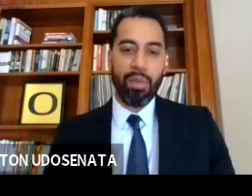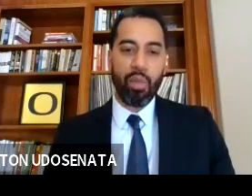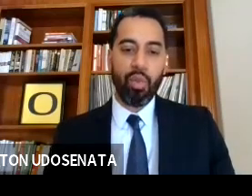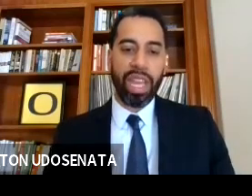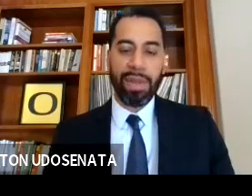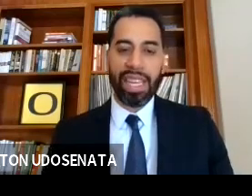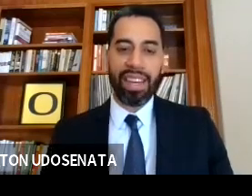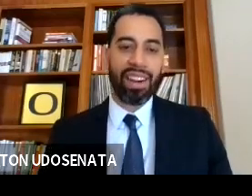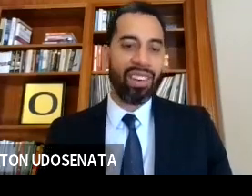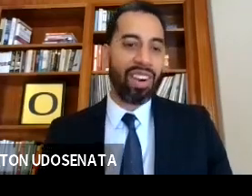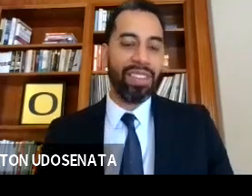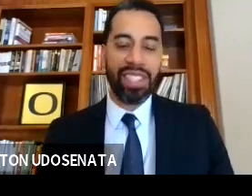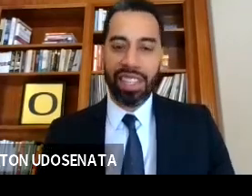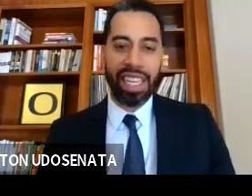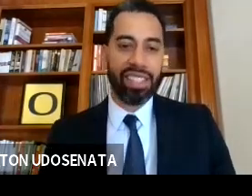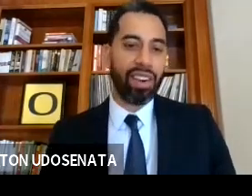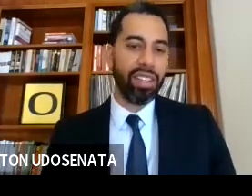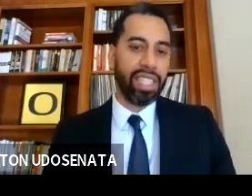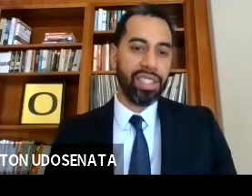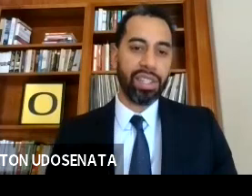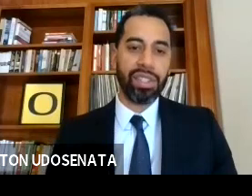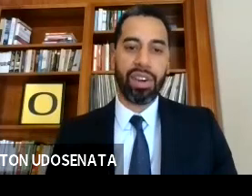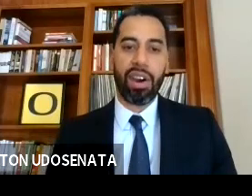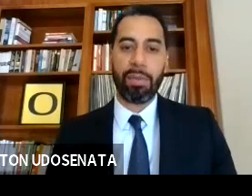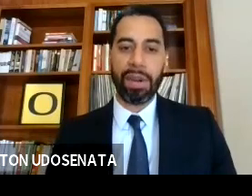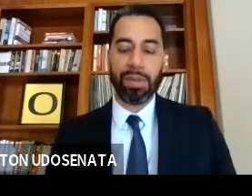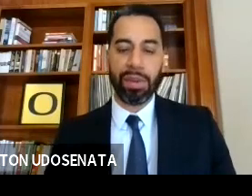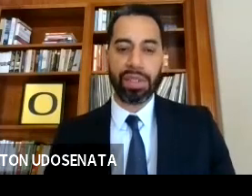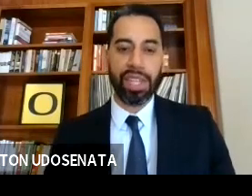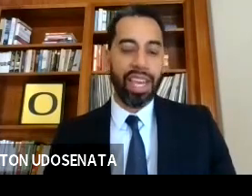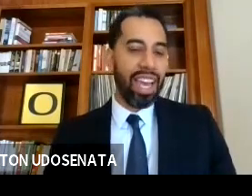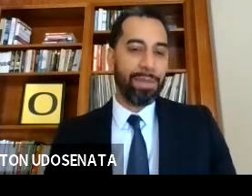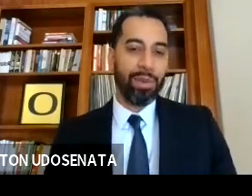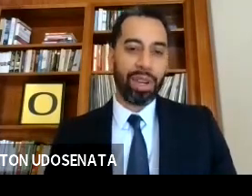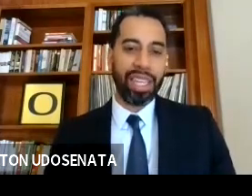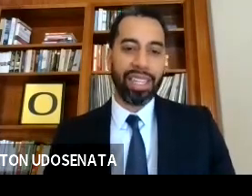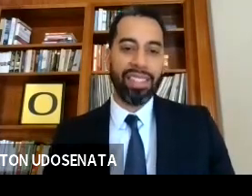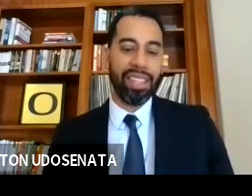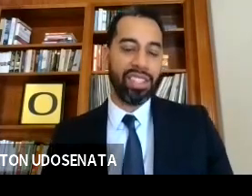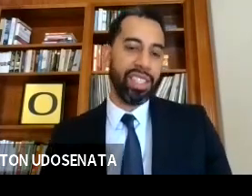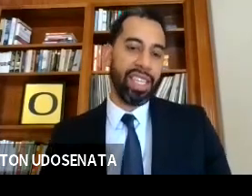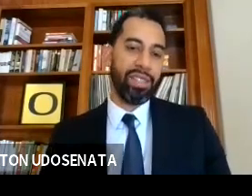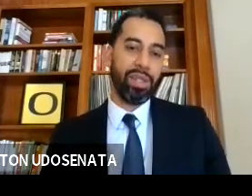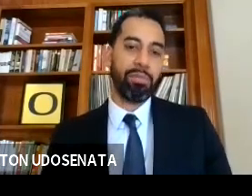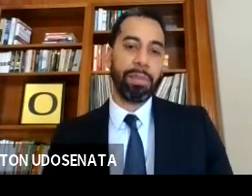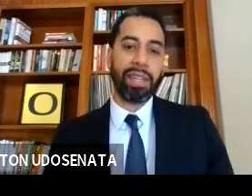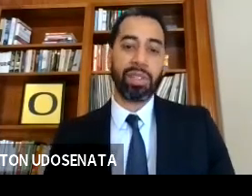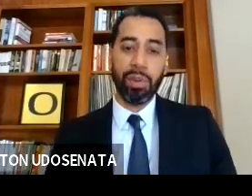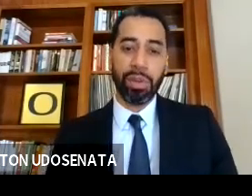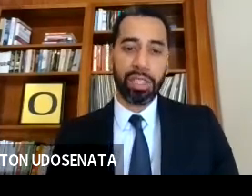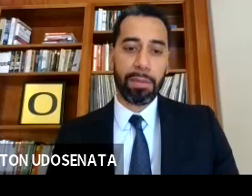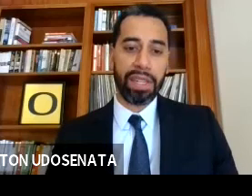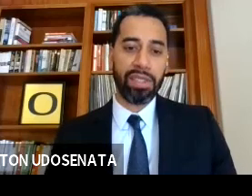been, we meaning our facilities, our teachers, our principals, have been working diligently to